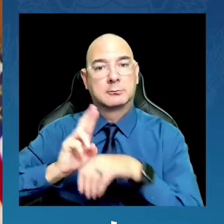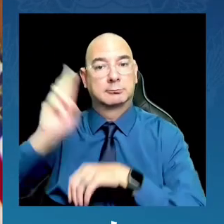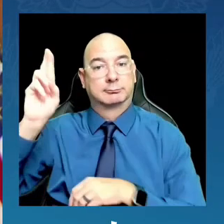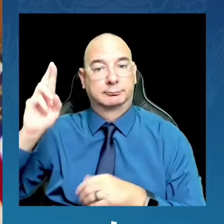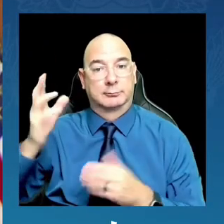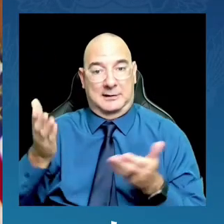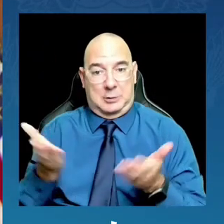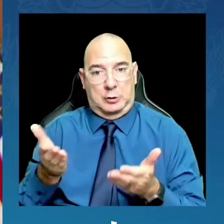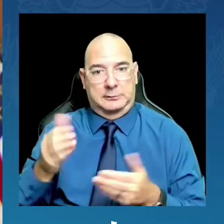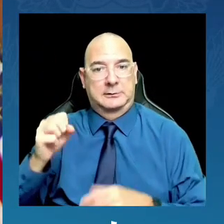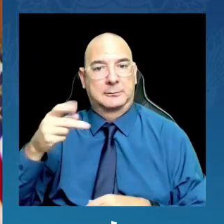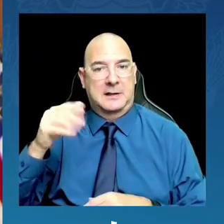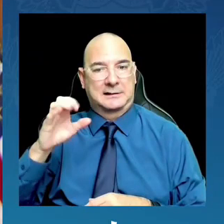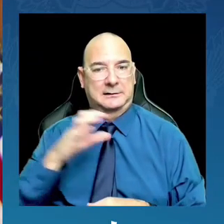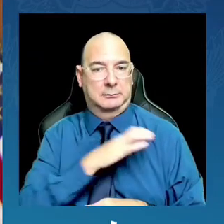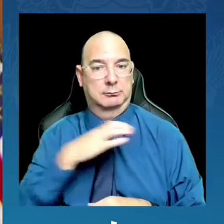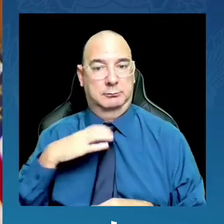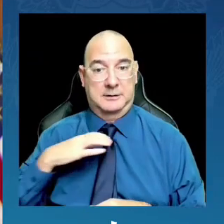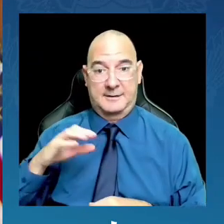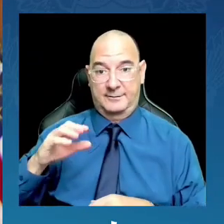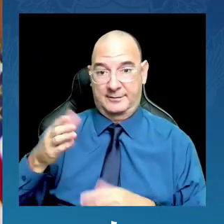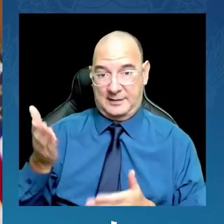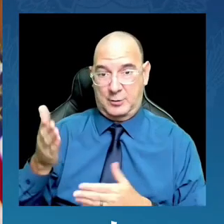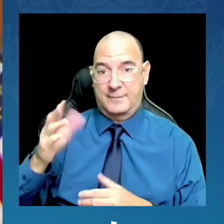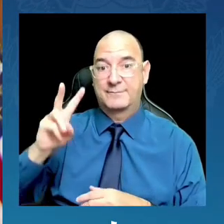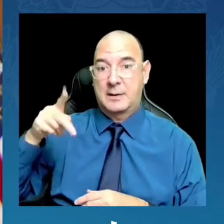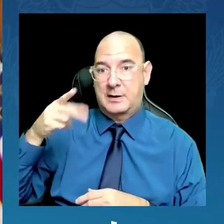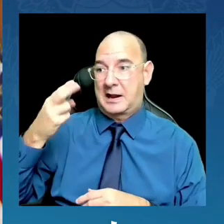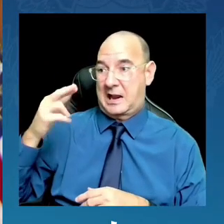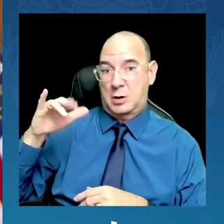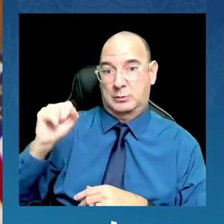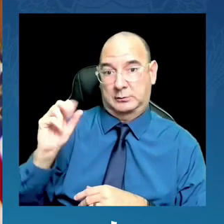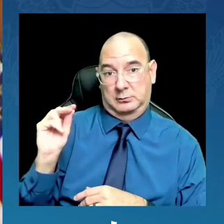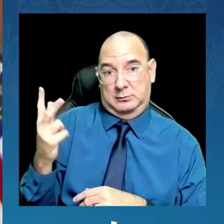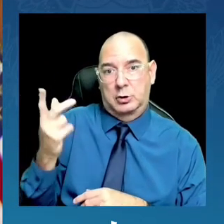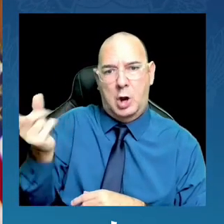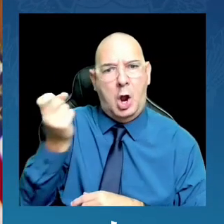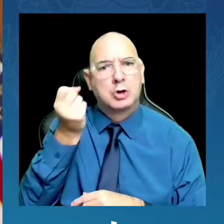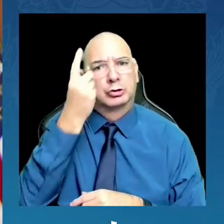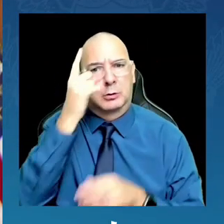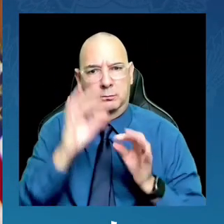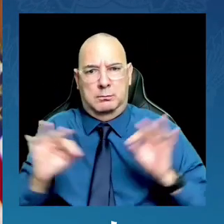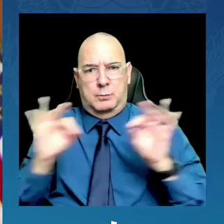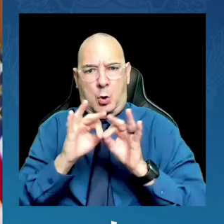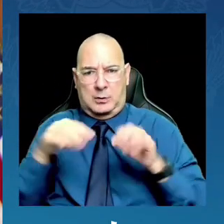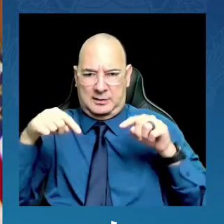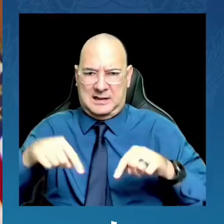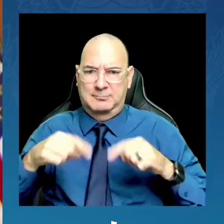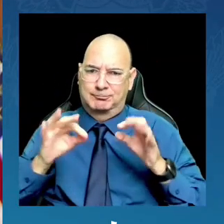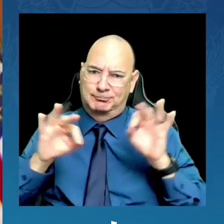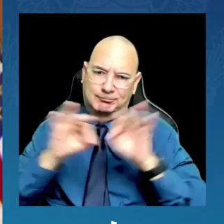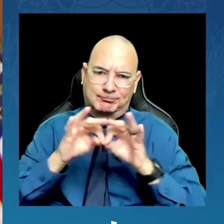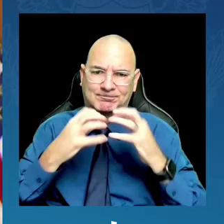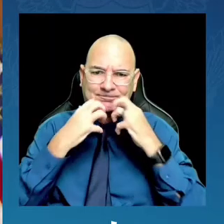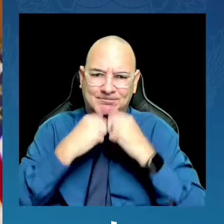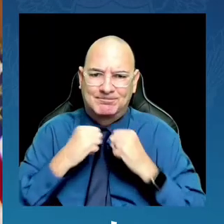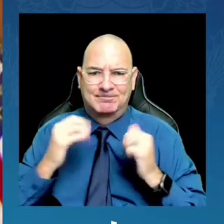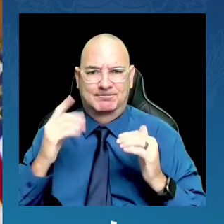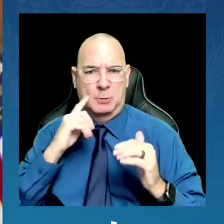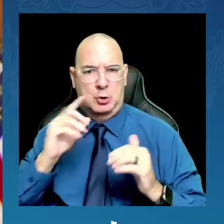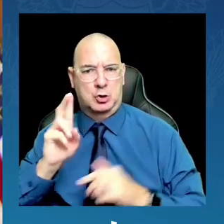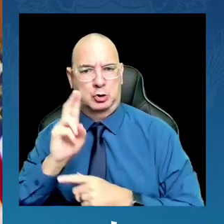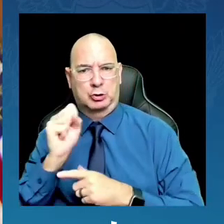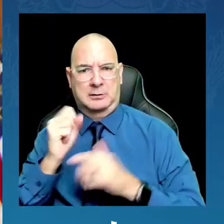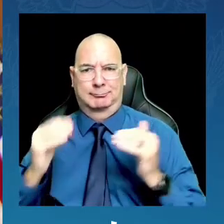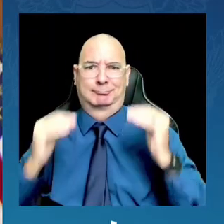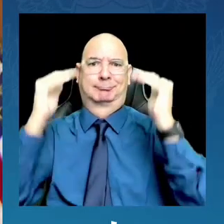importance of preserving and advancing the United States leadership in space, as well as ensuring